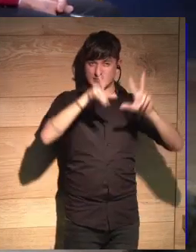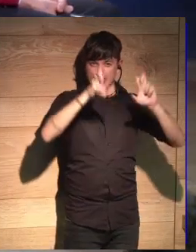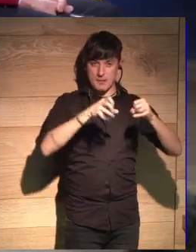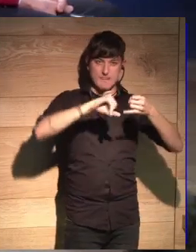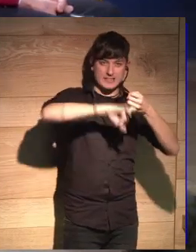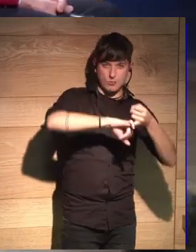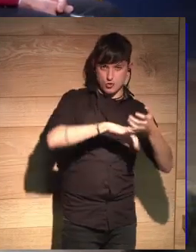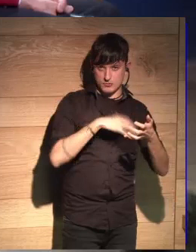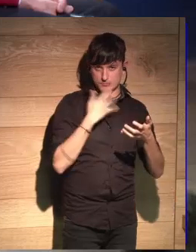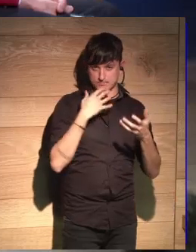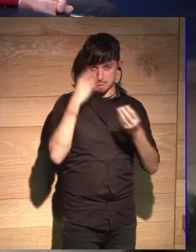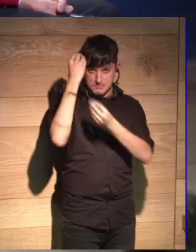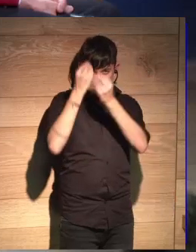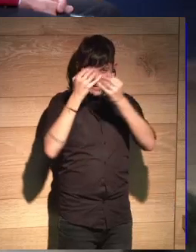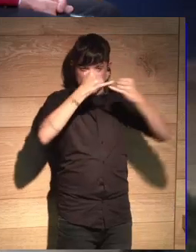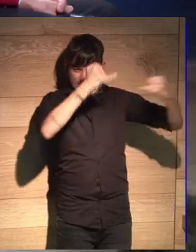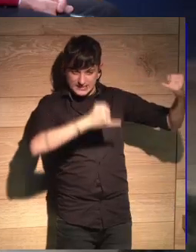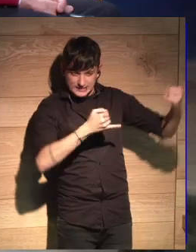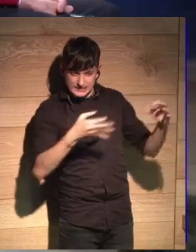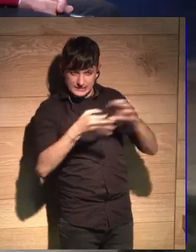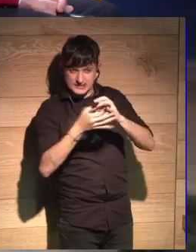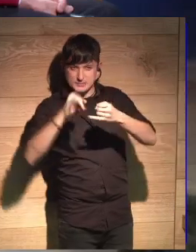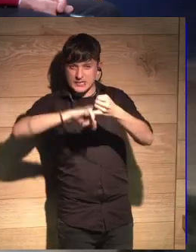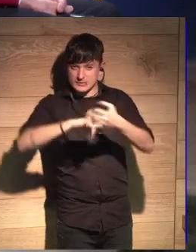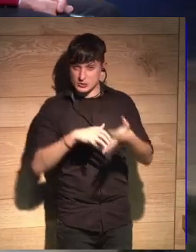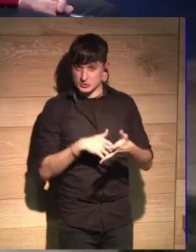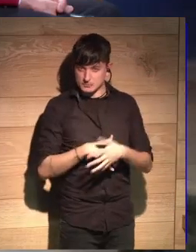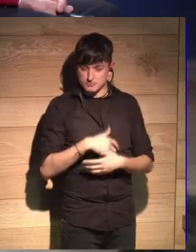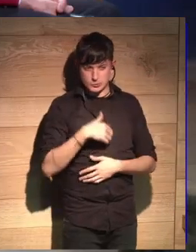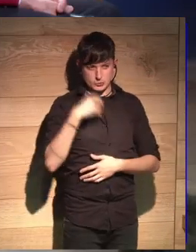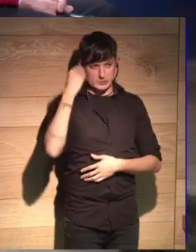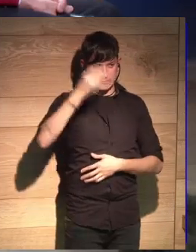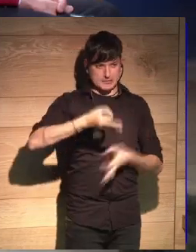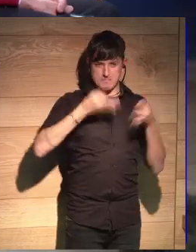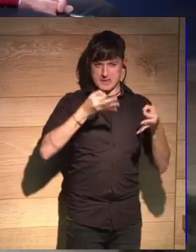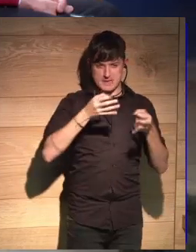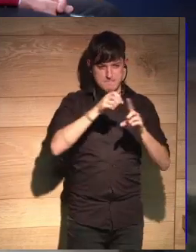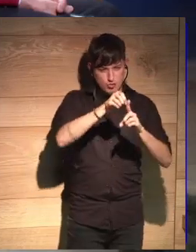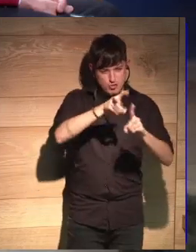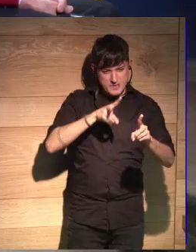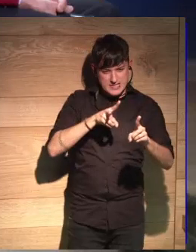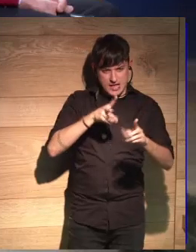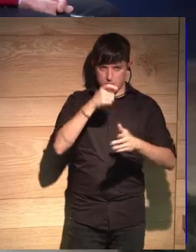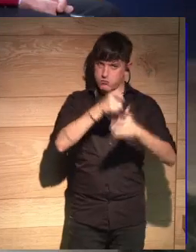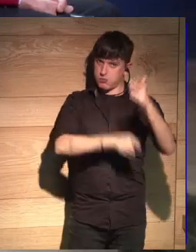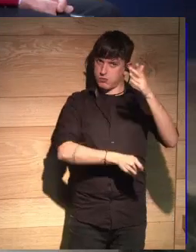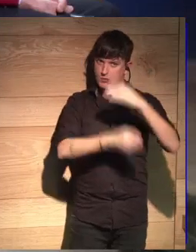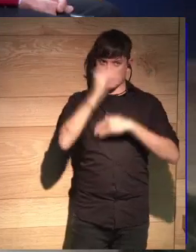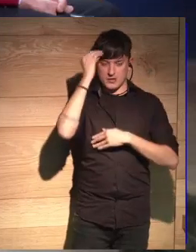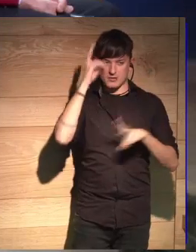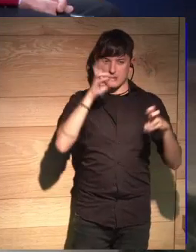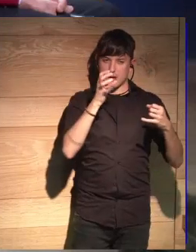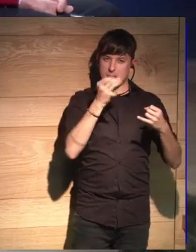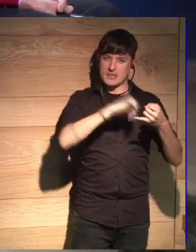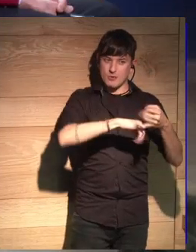is, I always thought that vision about a marriage working was very strict, or you have all the things working or it doesn't go. My question